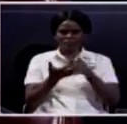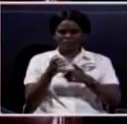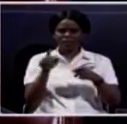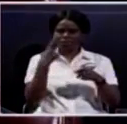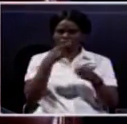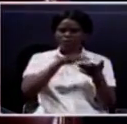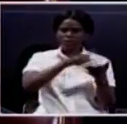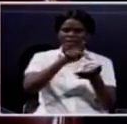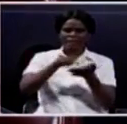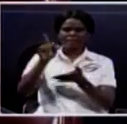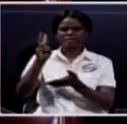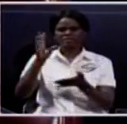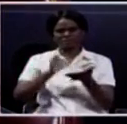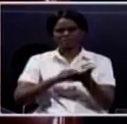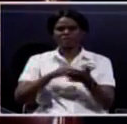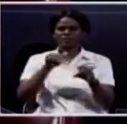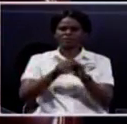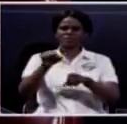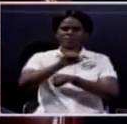charging 6,000 kwacha in a secondary school?